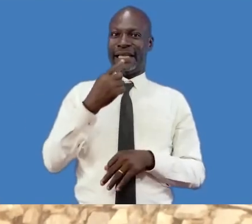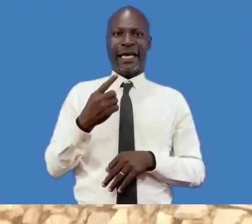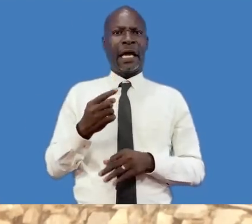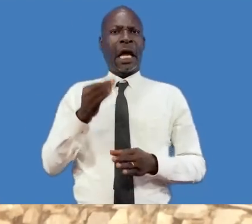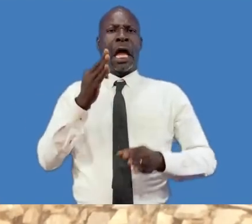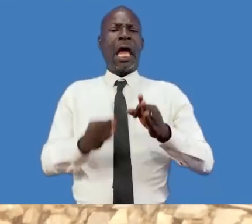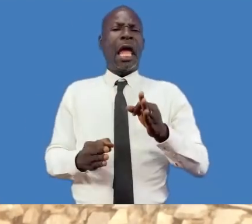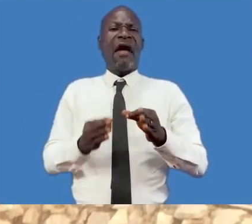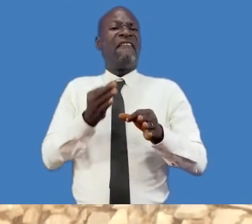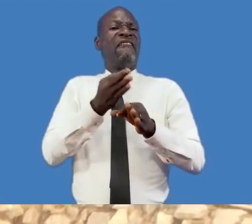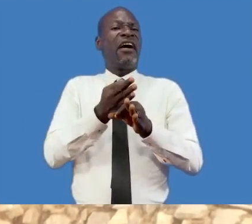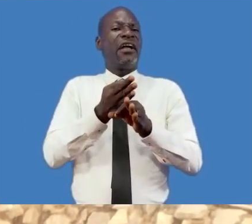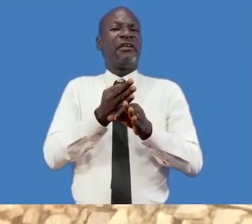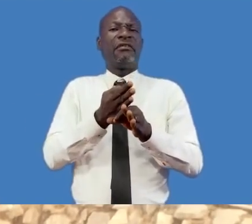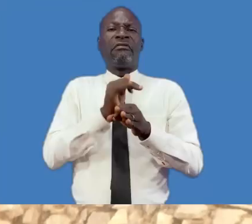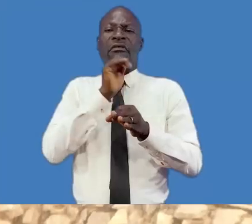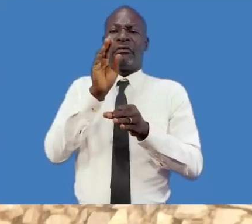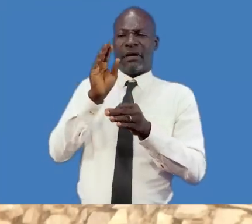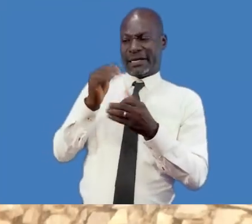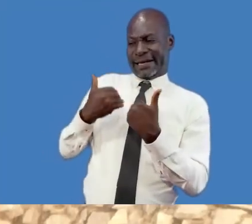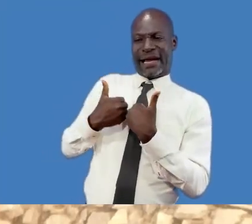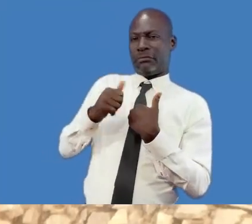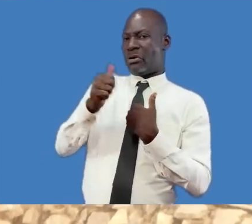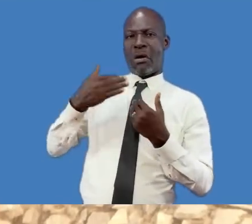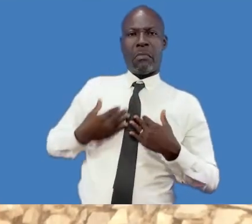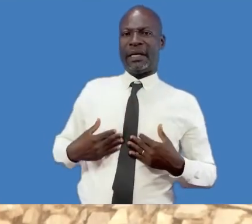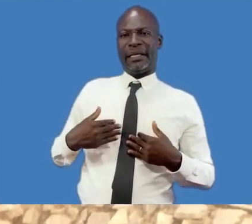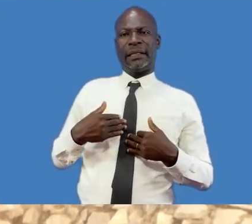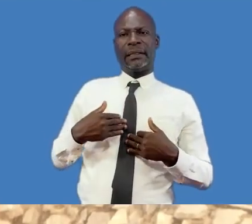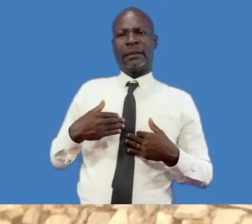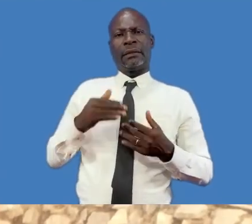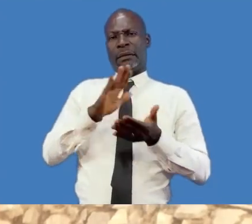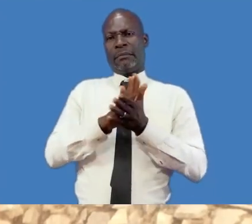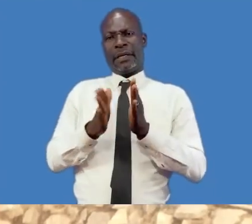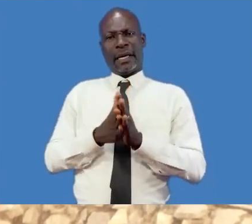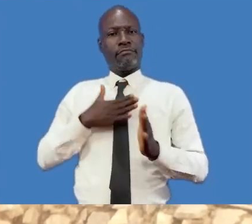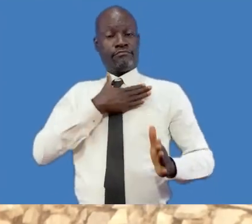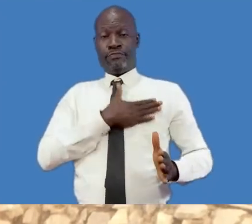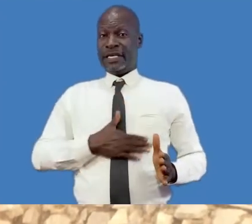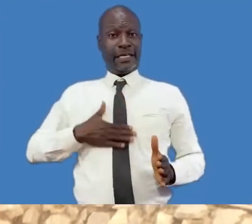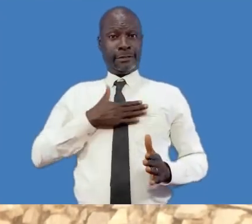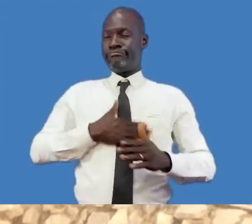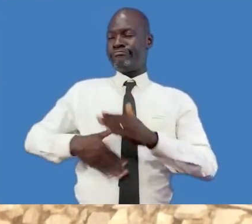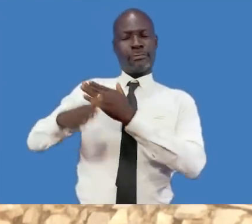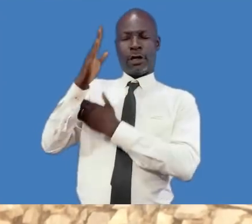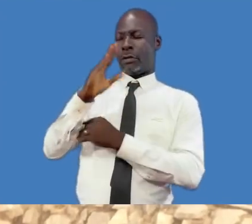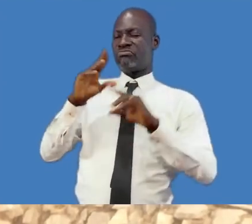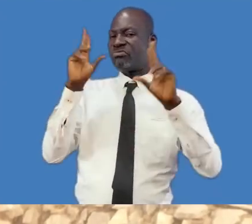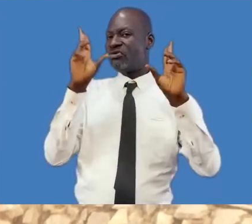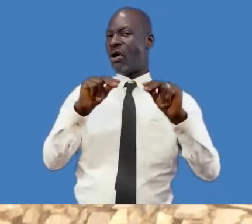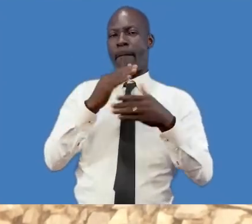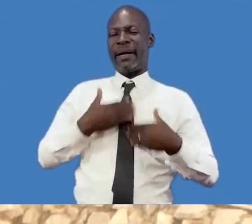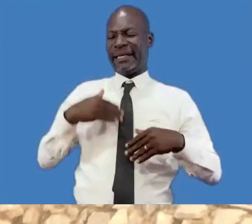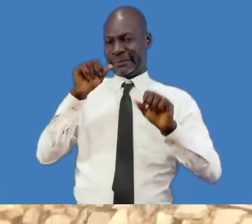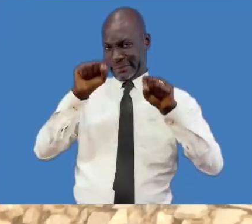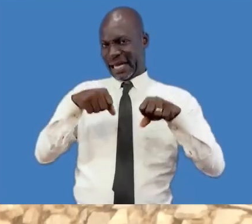gidie anim a obi ntumi enso onyankopon ani. Without faith, no man